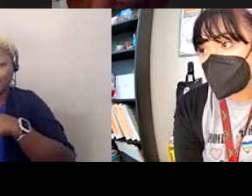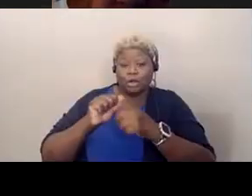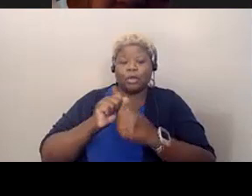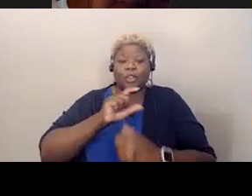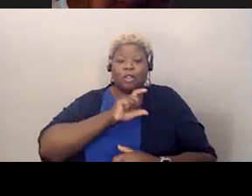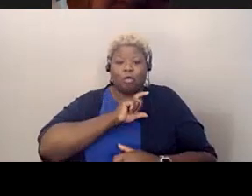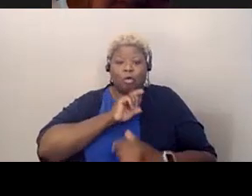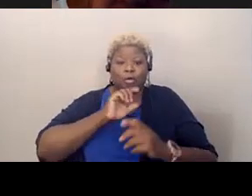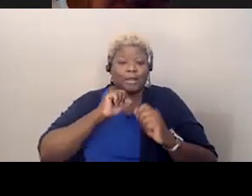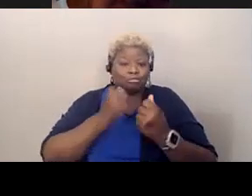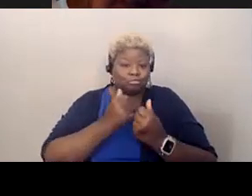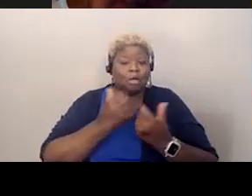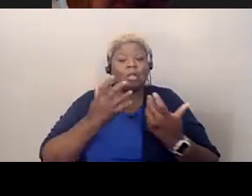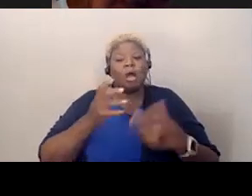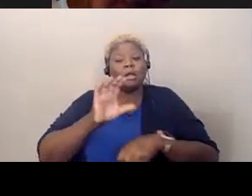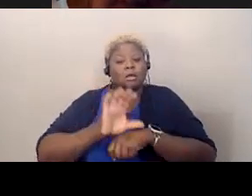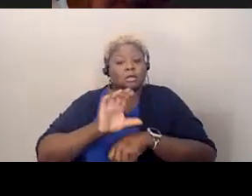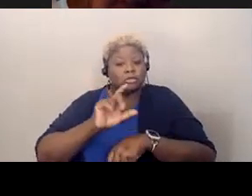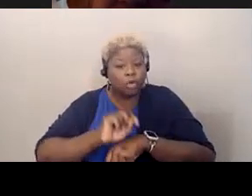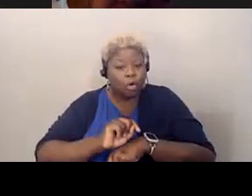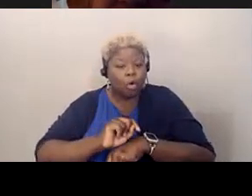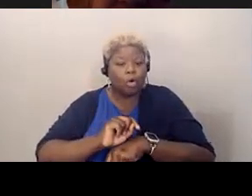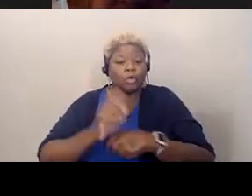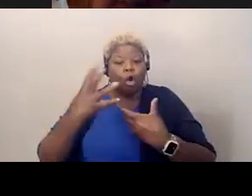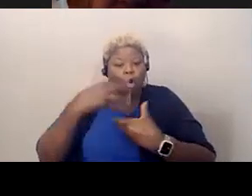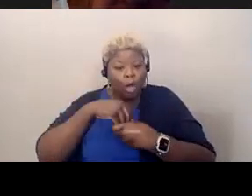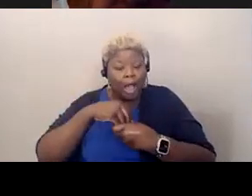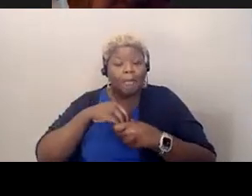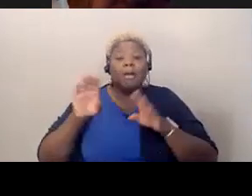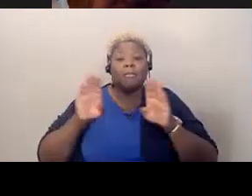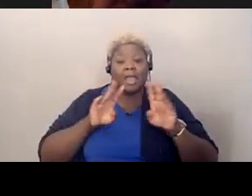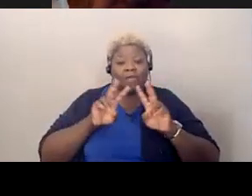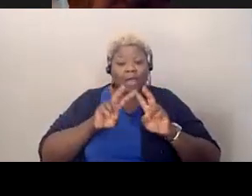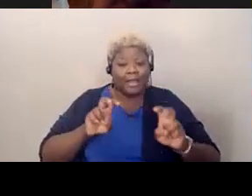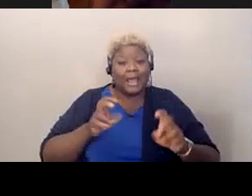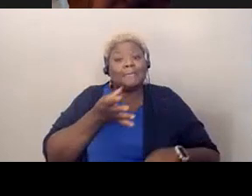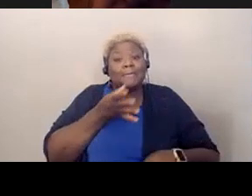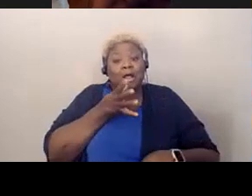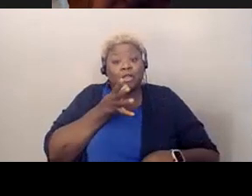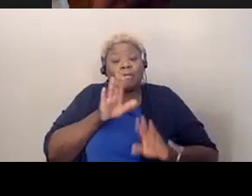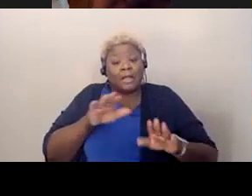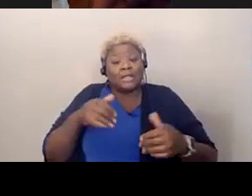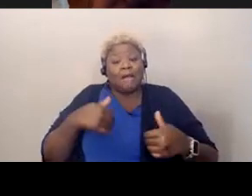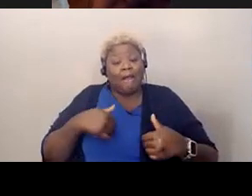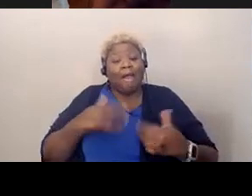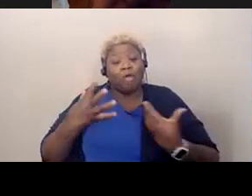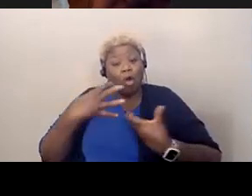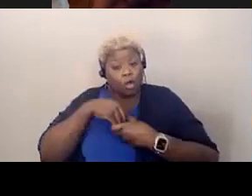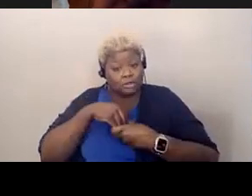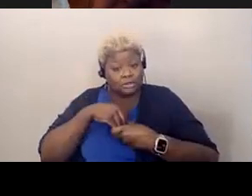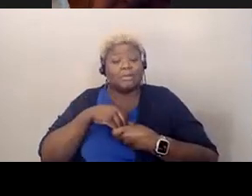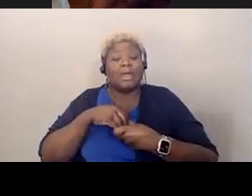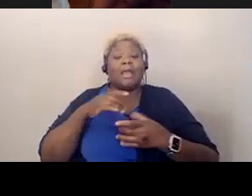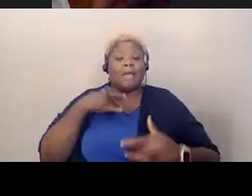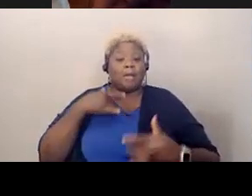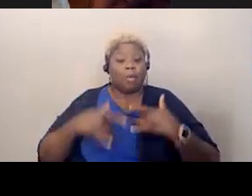So I do a lot of consulting in the areas of autism. I am a behavior analyst. I'm also the mother of a child with autism and bipolar disorder. My